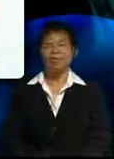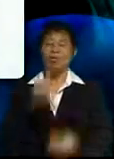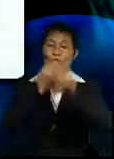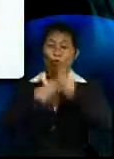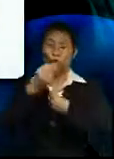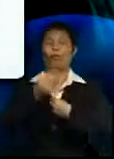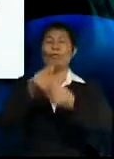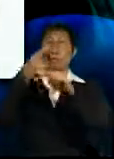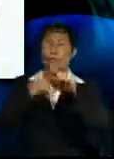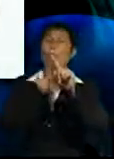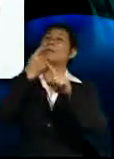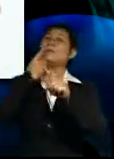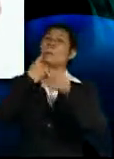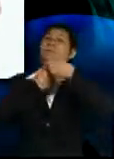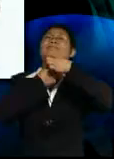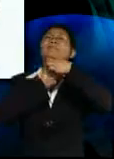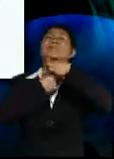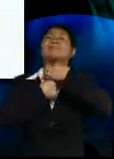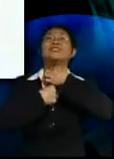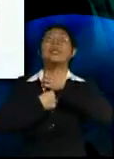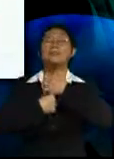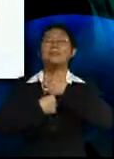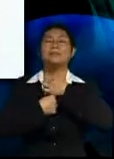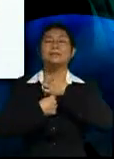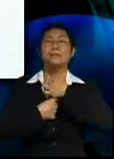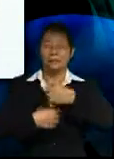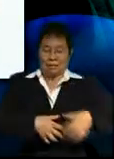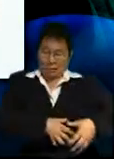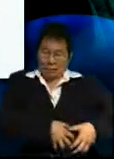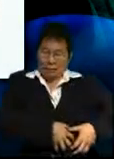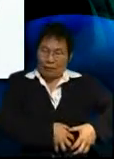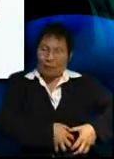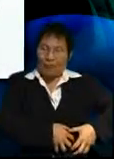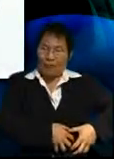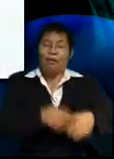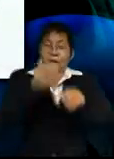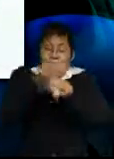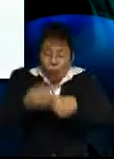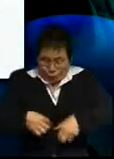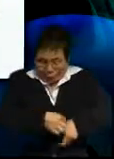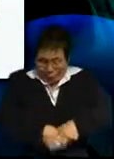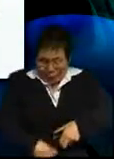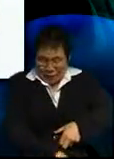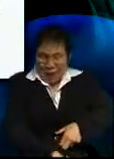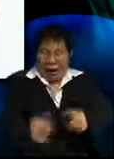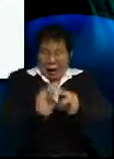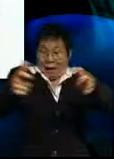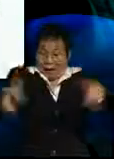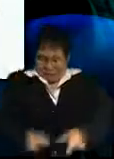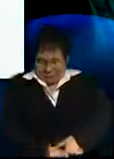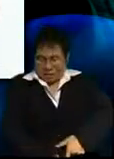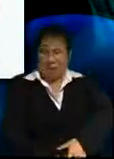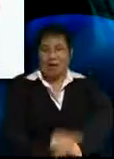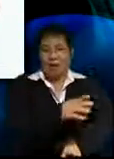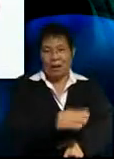Food passes from the mouth into the esophagus, the stomach, the small intestines, the large intestines,